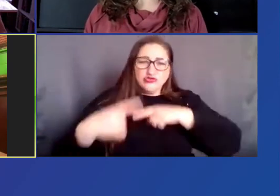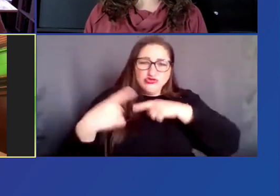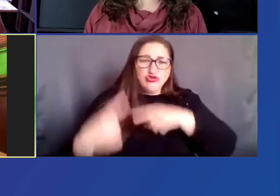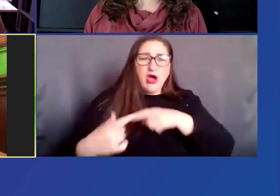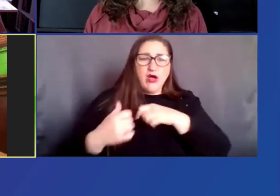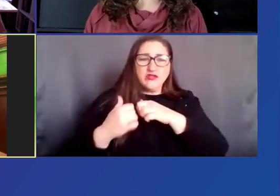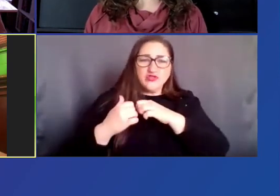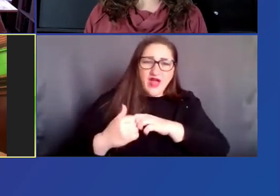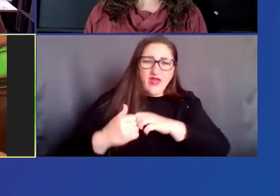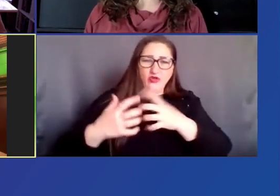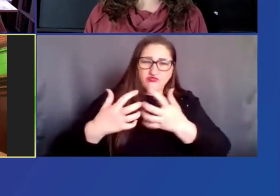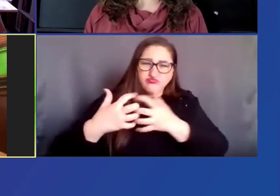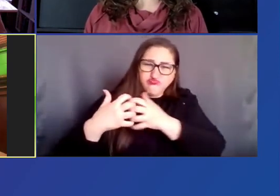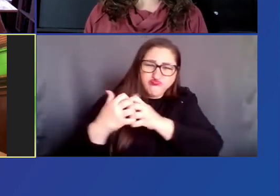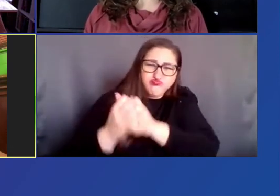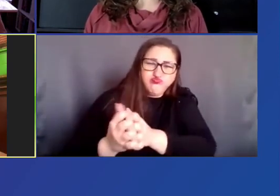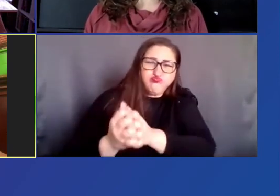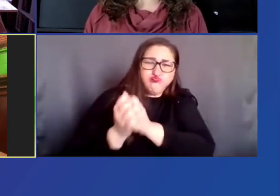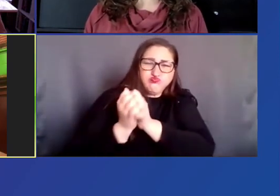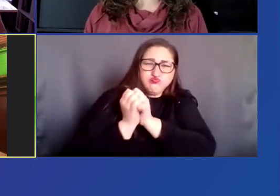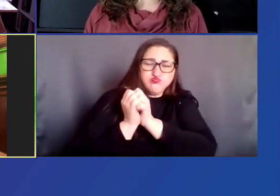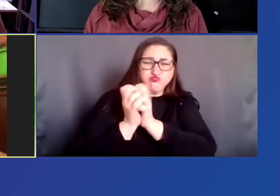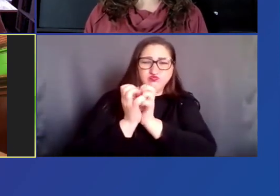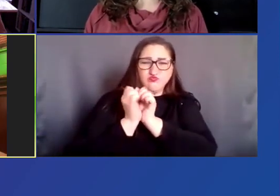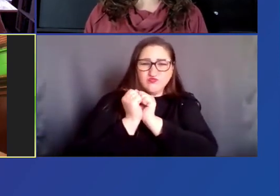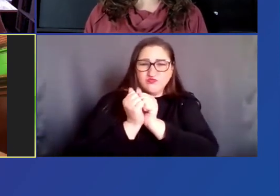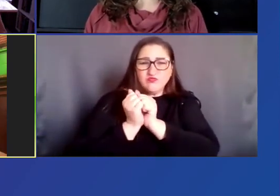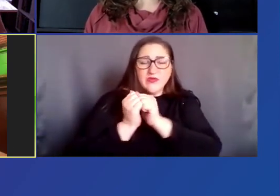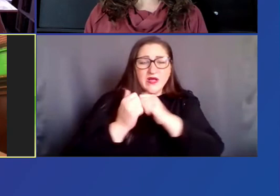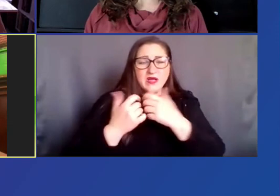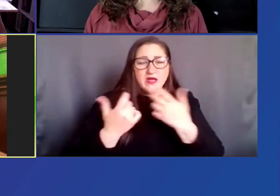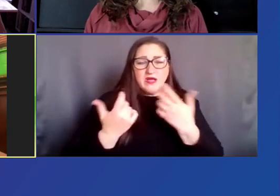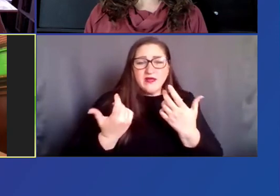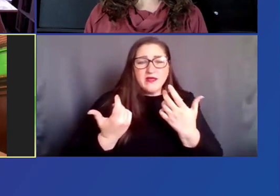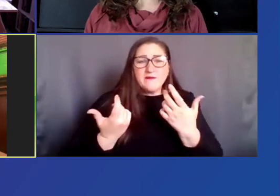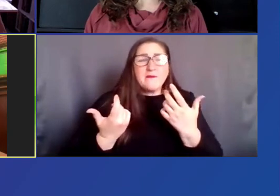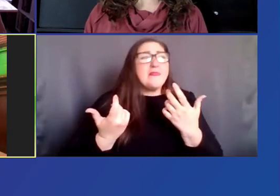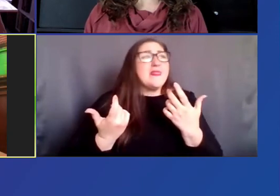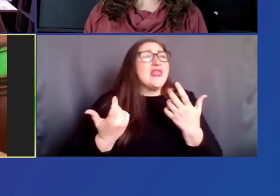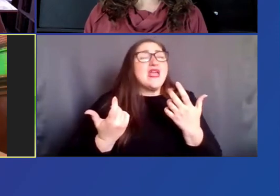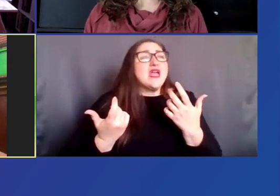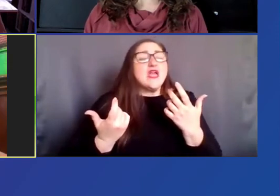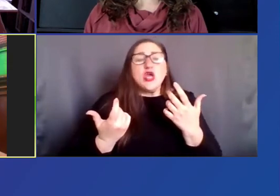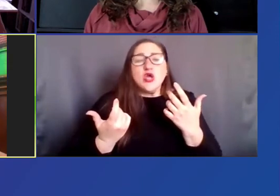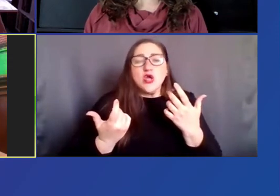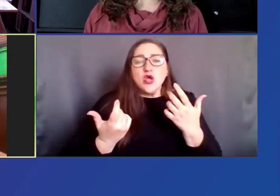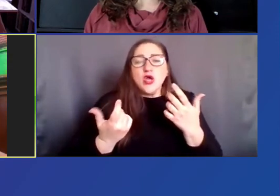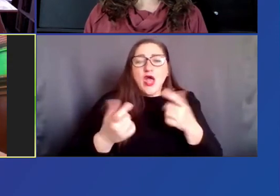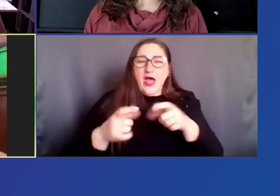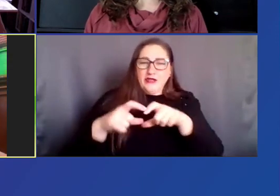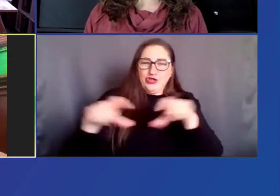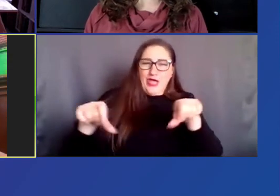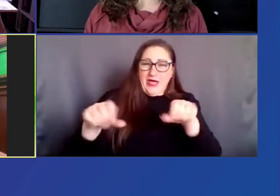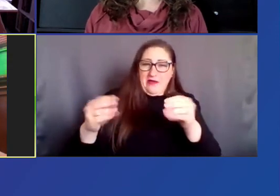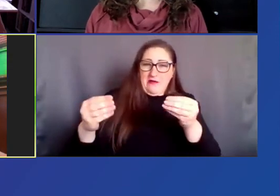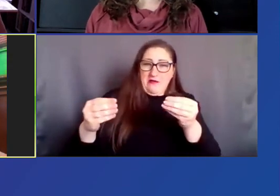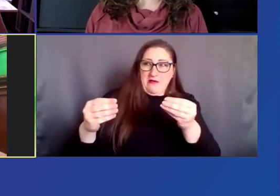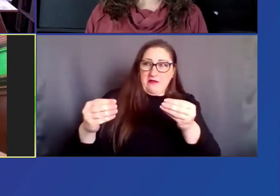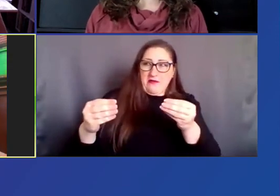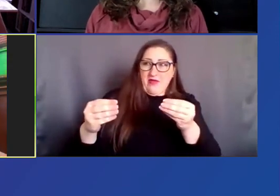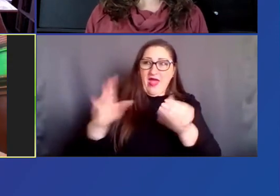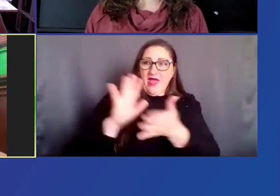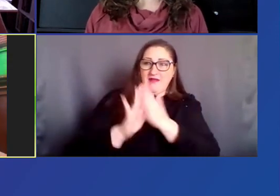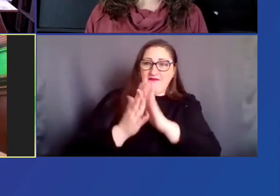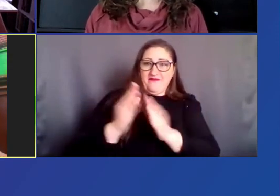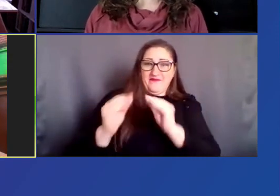about earlier, it cannot be something that a check can cash right off, you